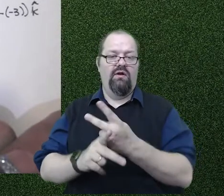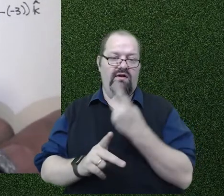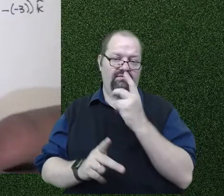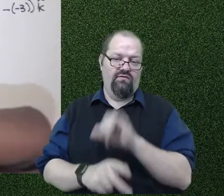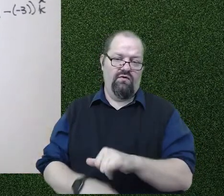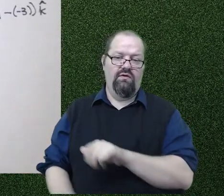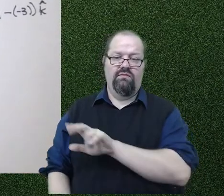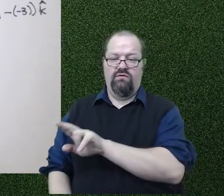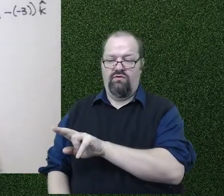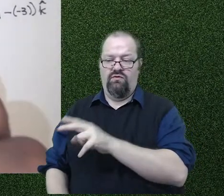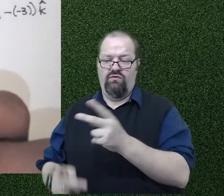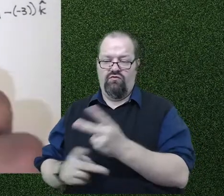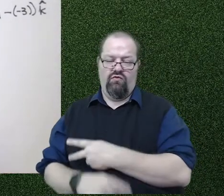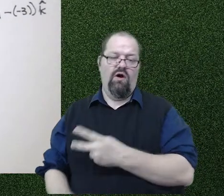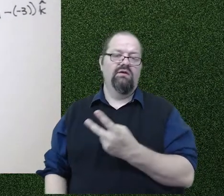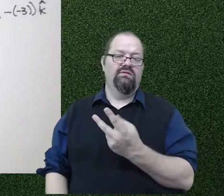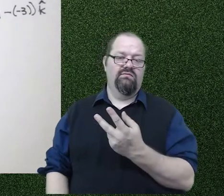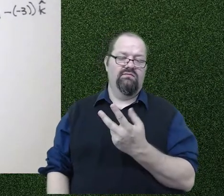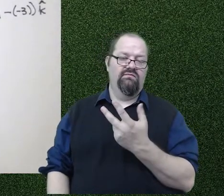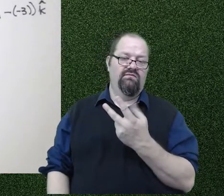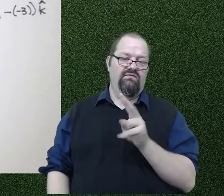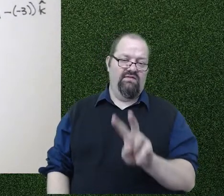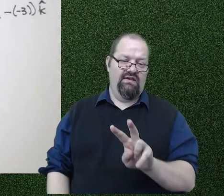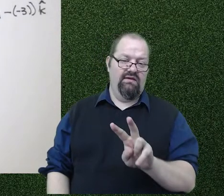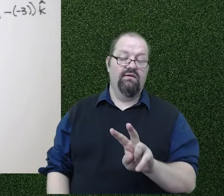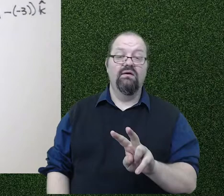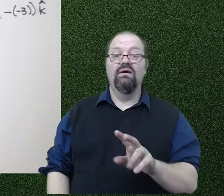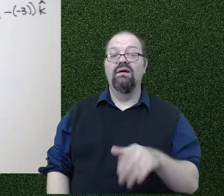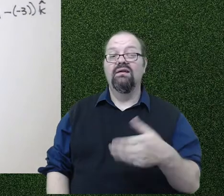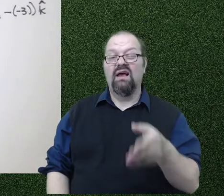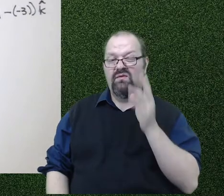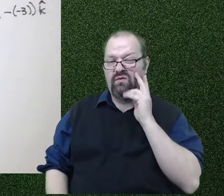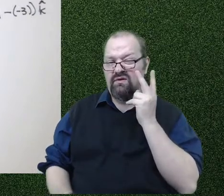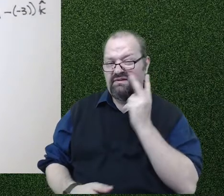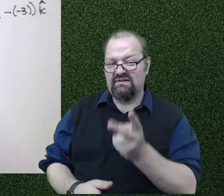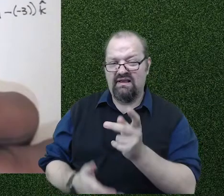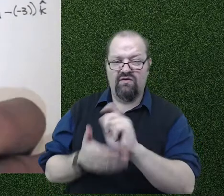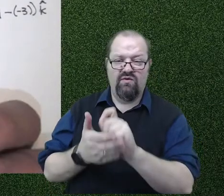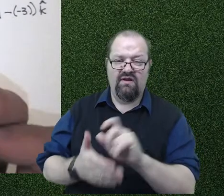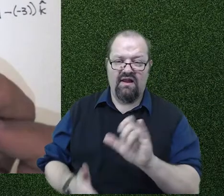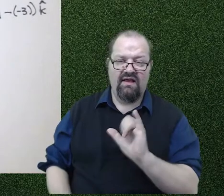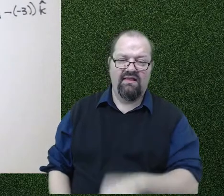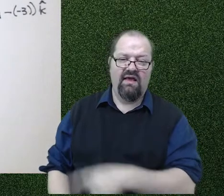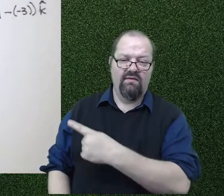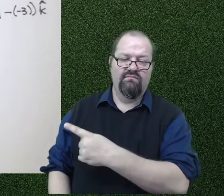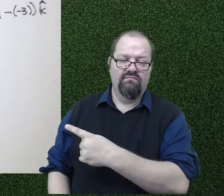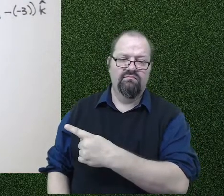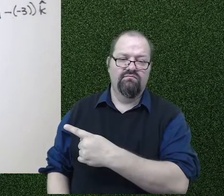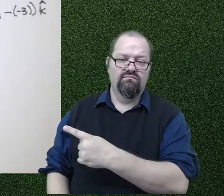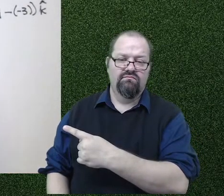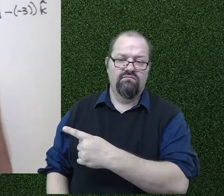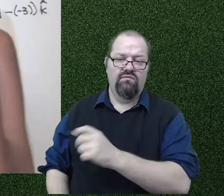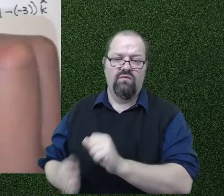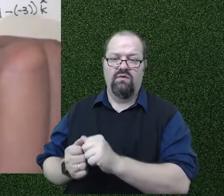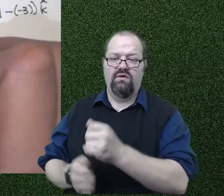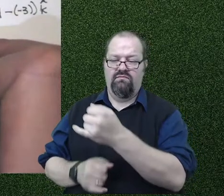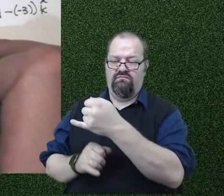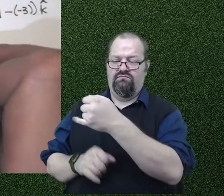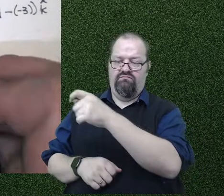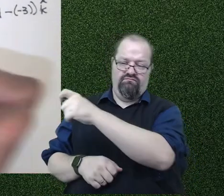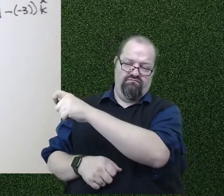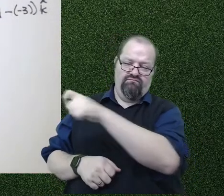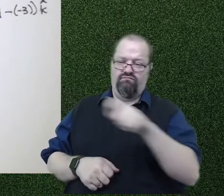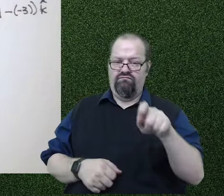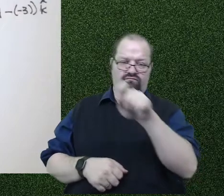So that's u cross v. Or sometimes you'll see it written this way. U cross v is a single vector. The result is a